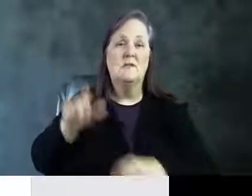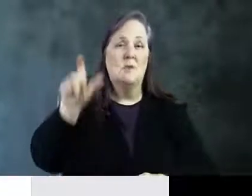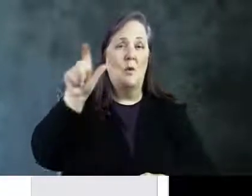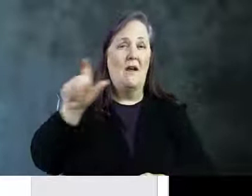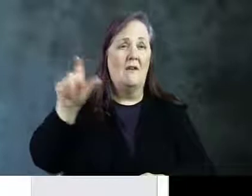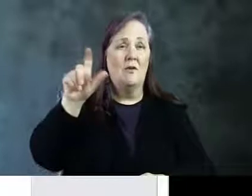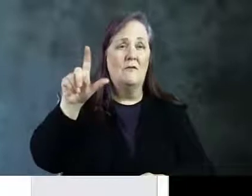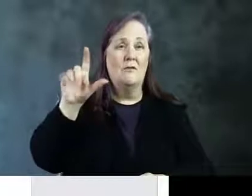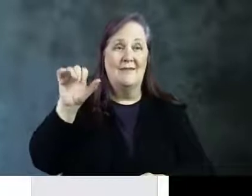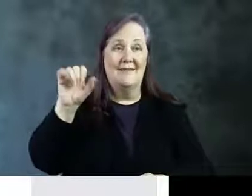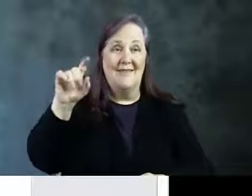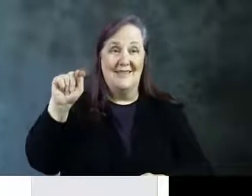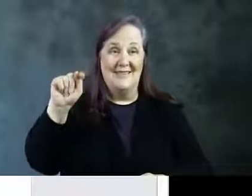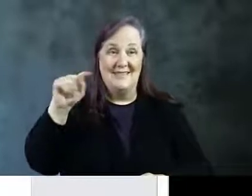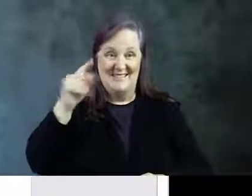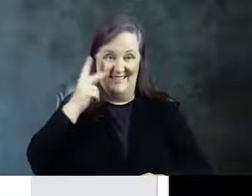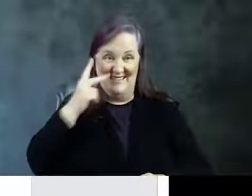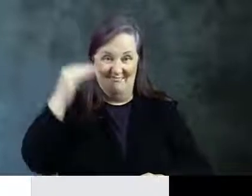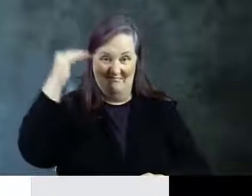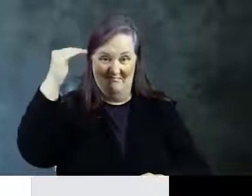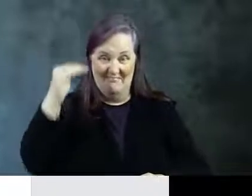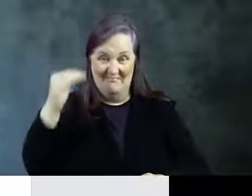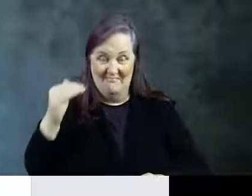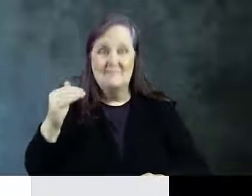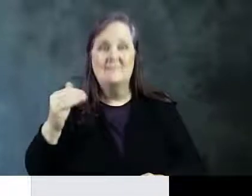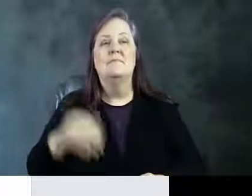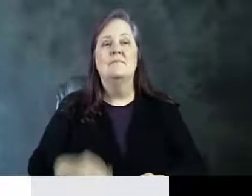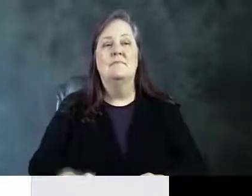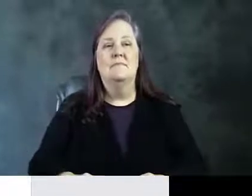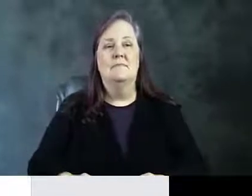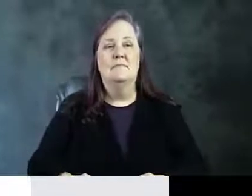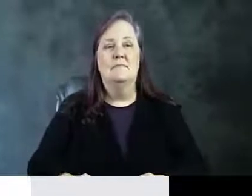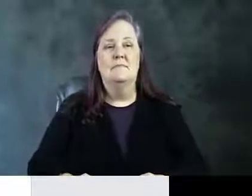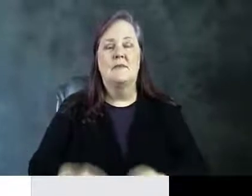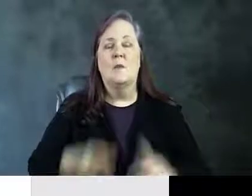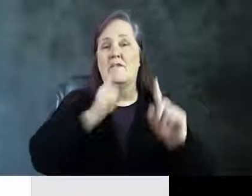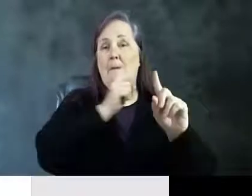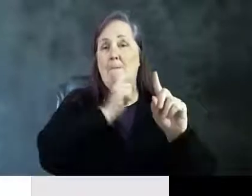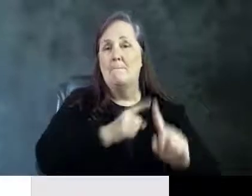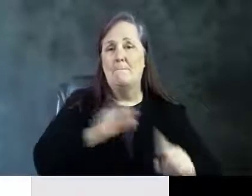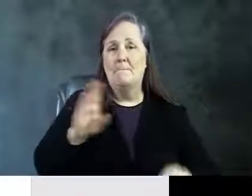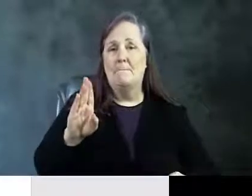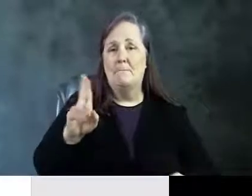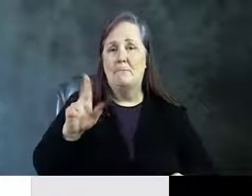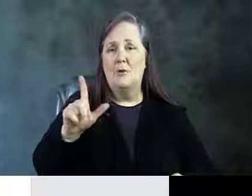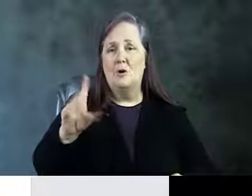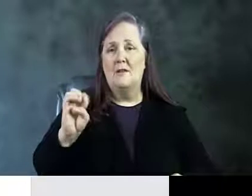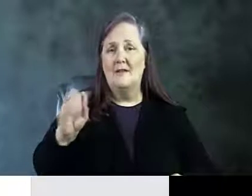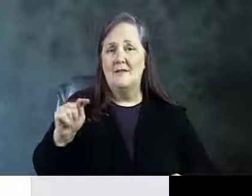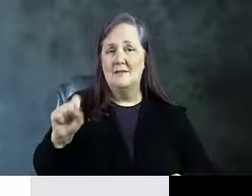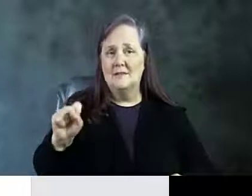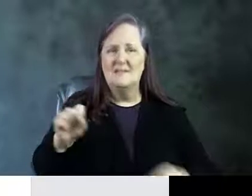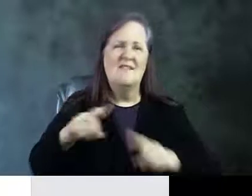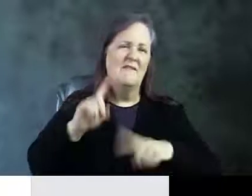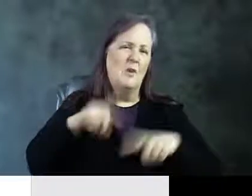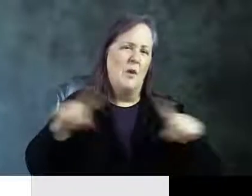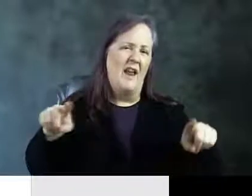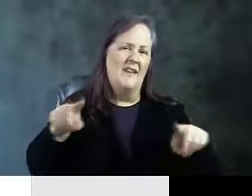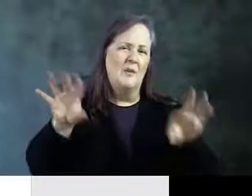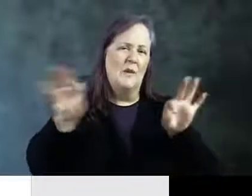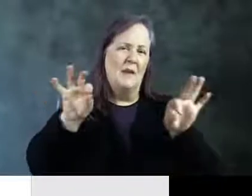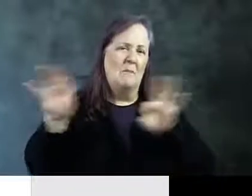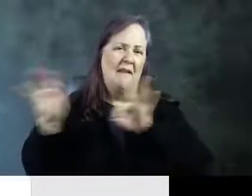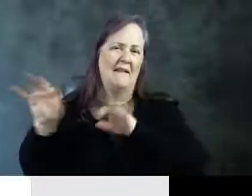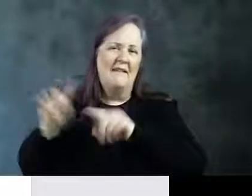so folks can see what they look like. So we have a bulleted list and it gives you a variety of different bullets to pick.